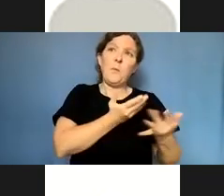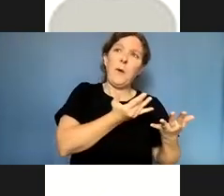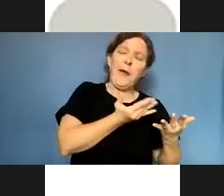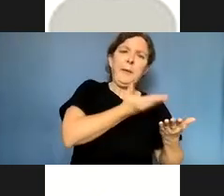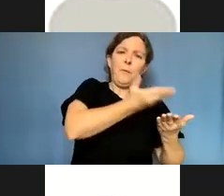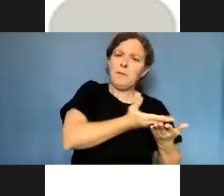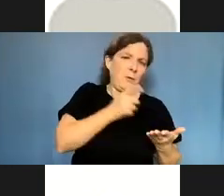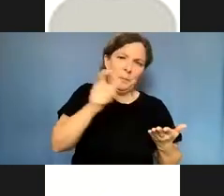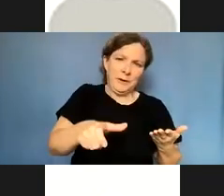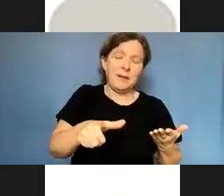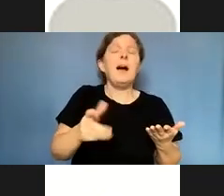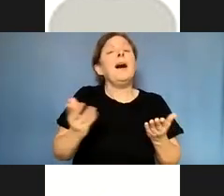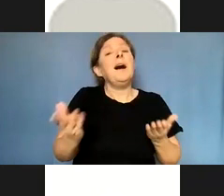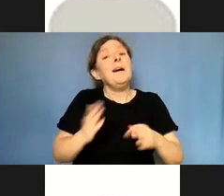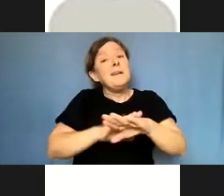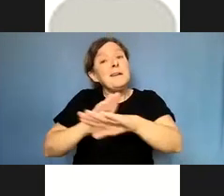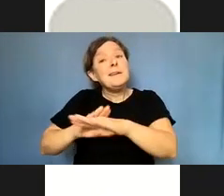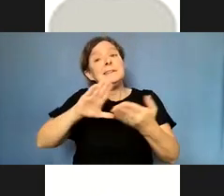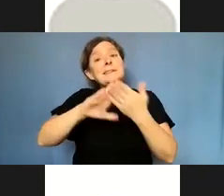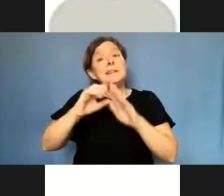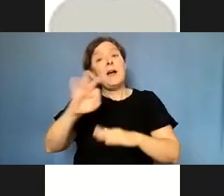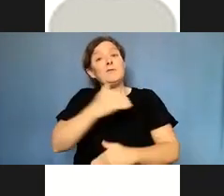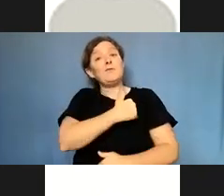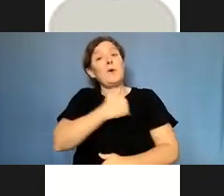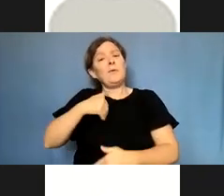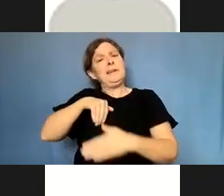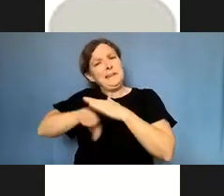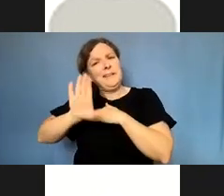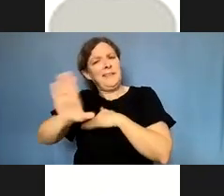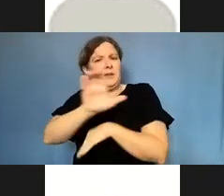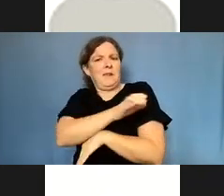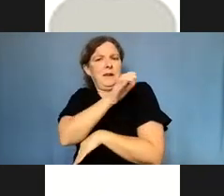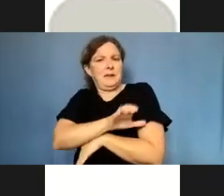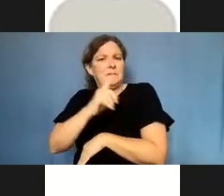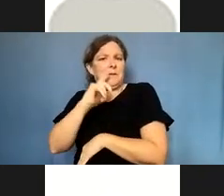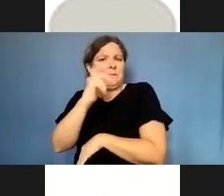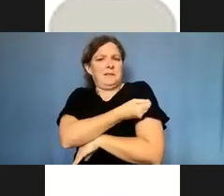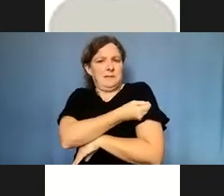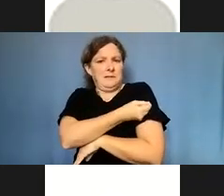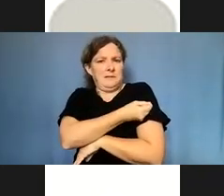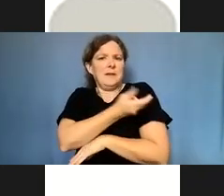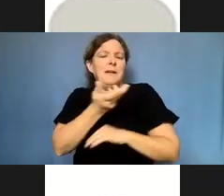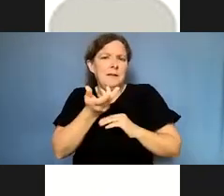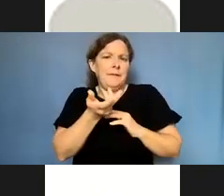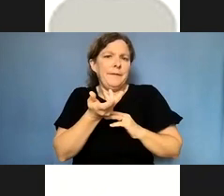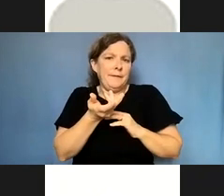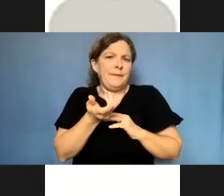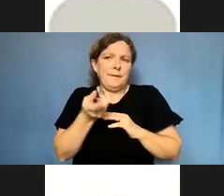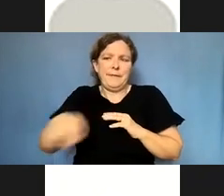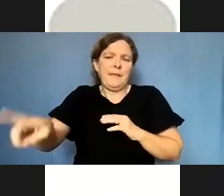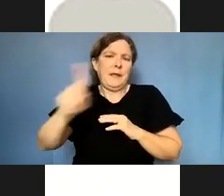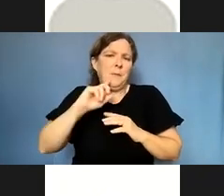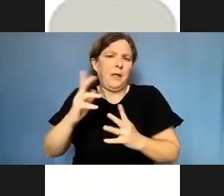to go to a City of Toronto operated mass immunization clinic, because you are most likely not, that's where you're least likely to run into